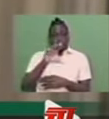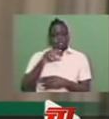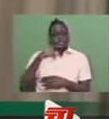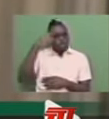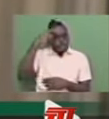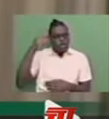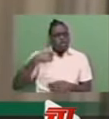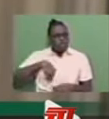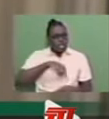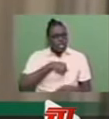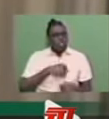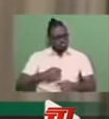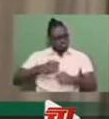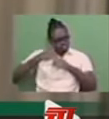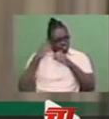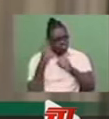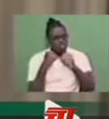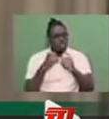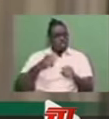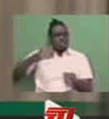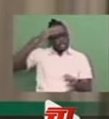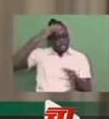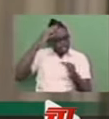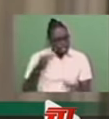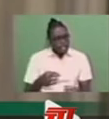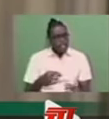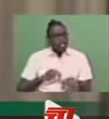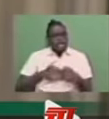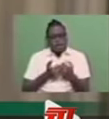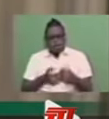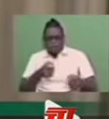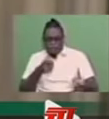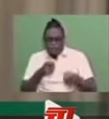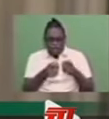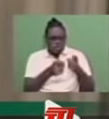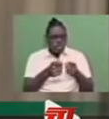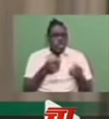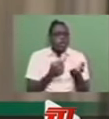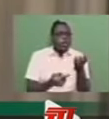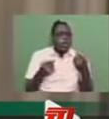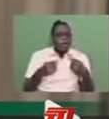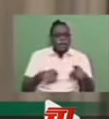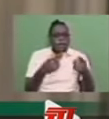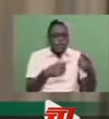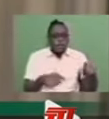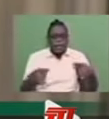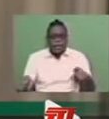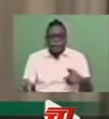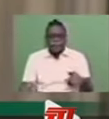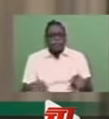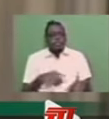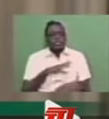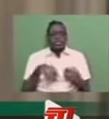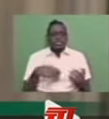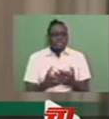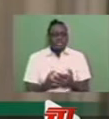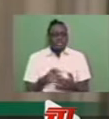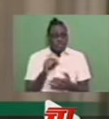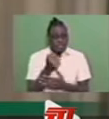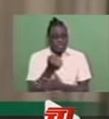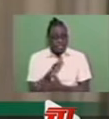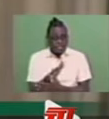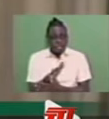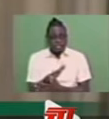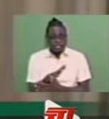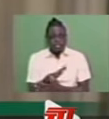economy. When the government I led demitted office in 2015, natural gas production was